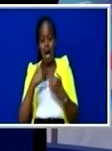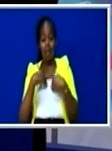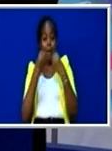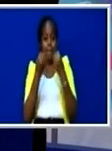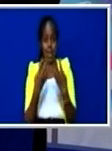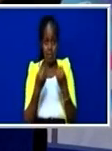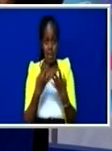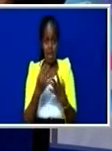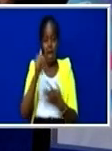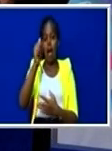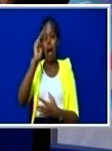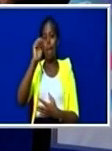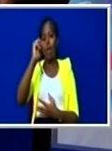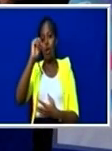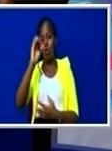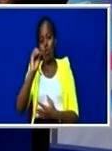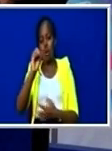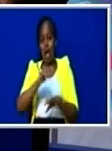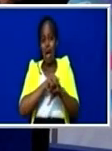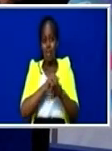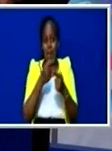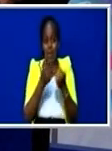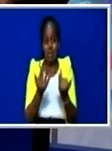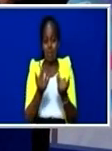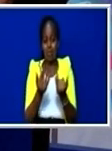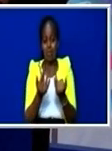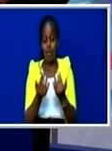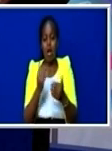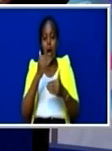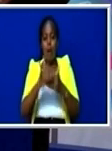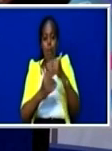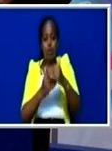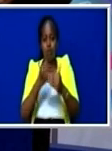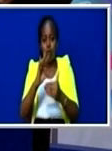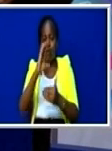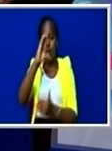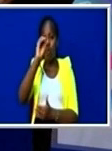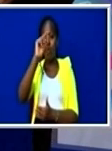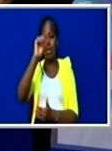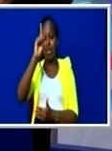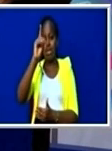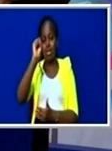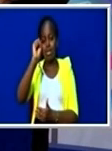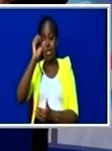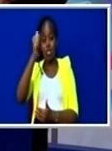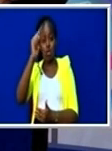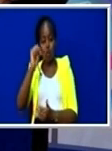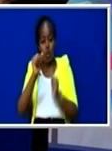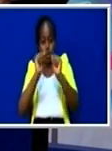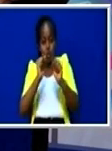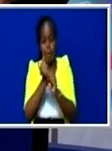many amino acids. Again, by a process of condensation, we are able to make